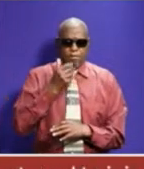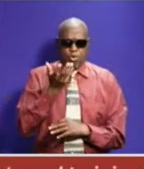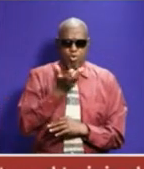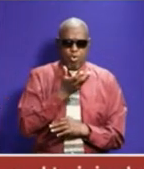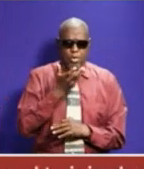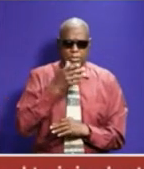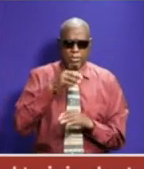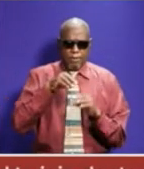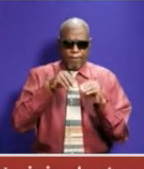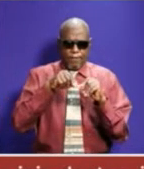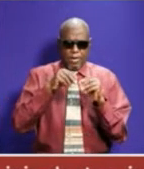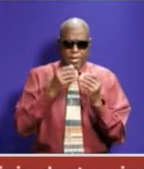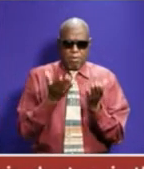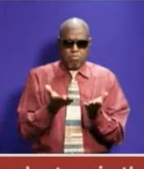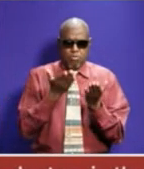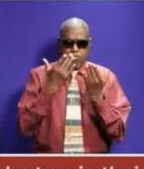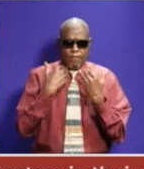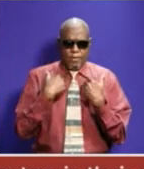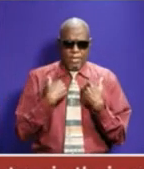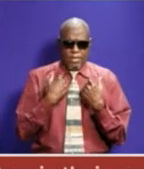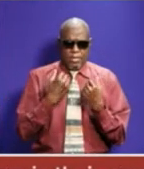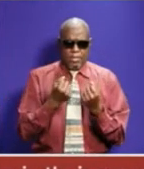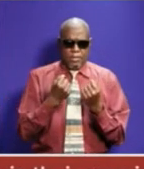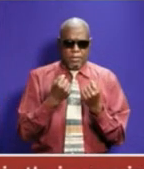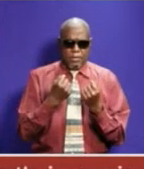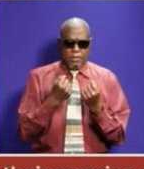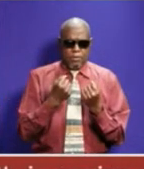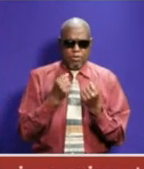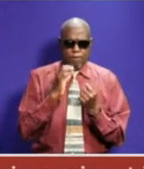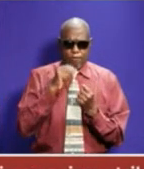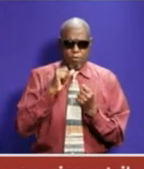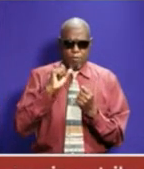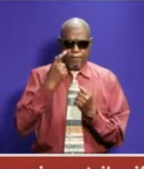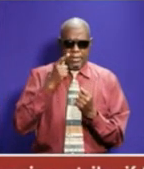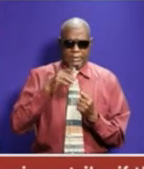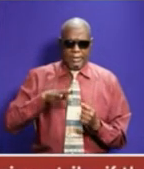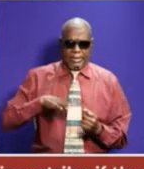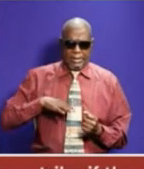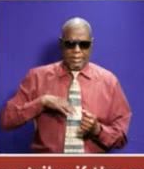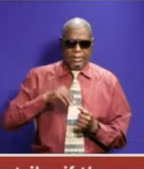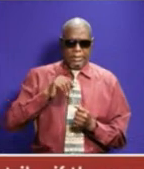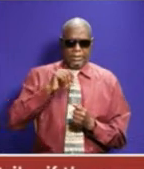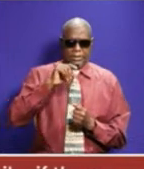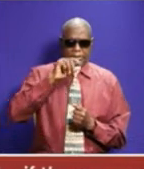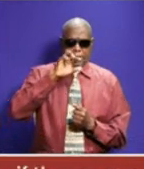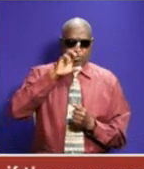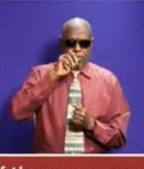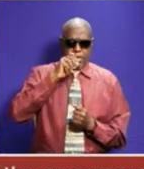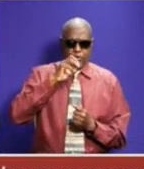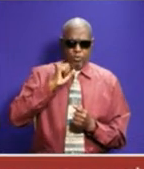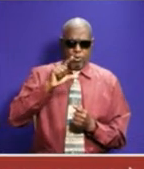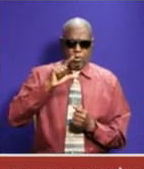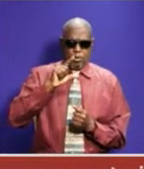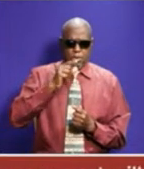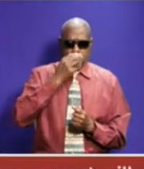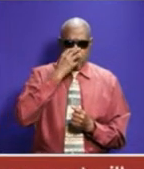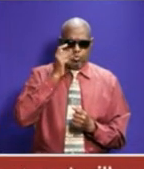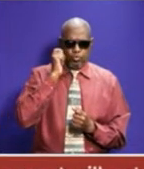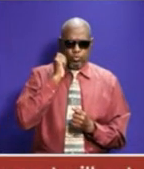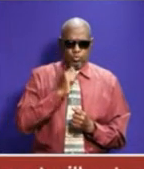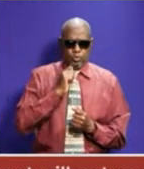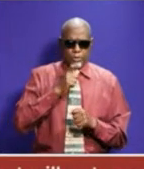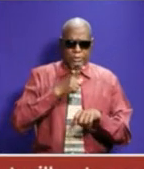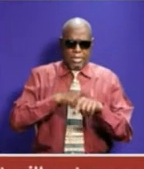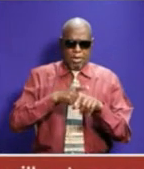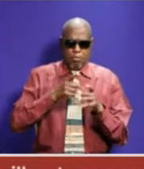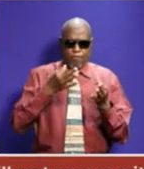flour to improve nutrition, courtesy of the office of the First Lady Rachel Ruto. Speaking in Nanyuki on Tuesday during the official flagging